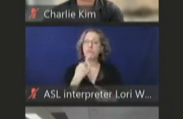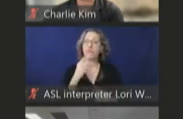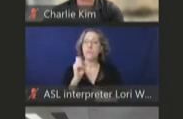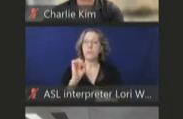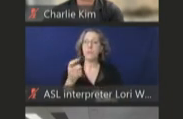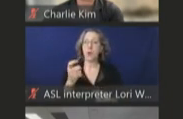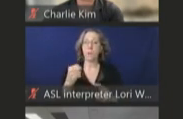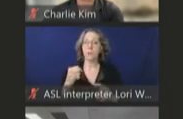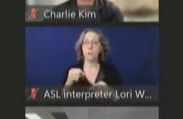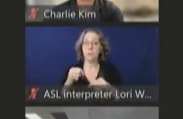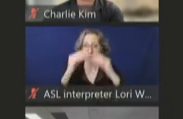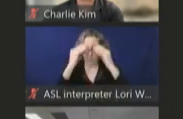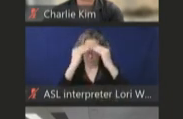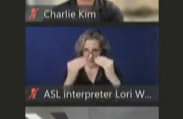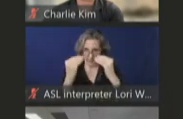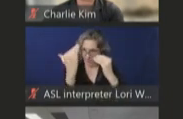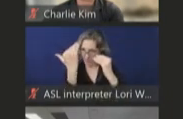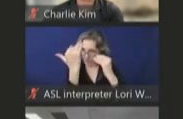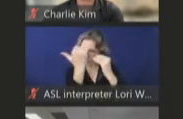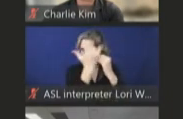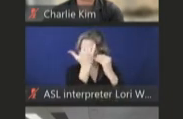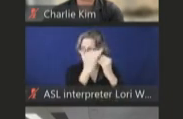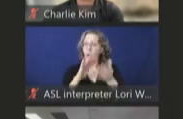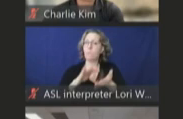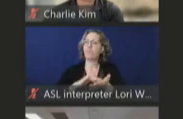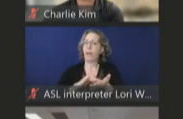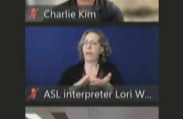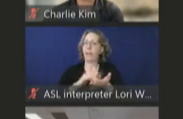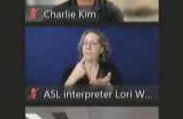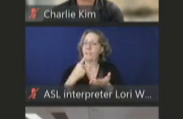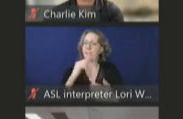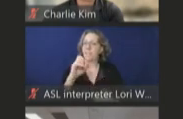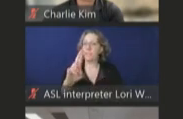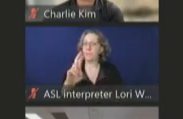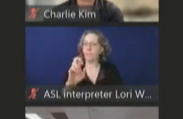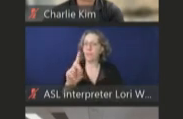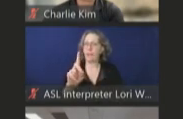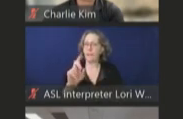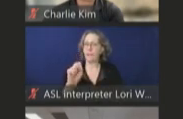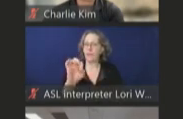front. So we are very excited to feature that giveaway.